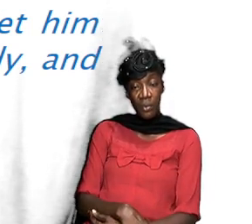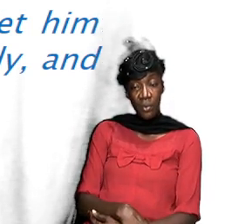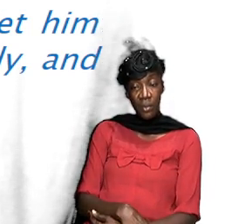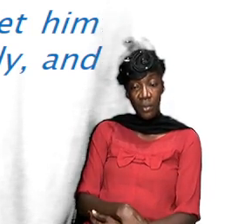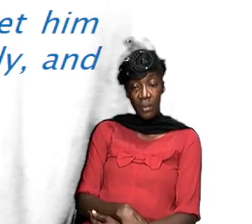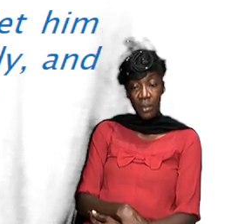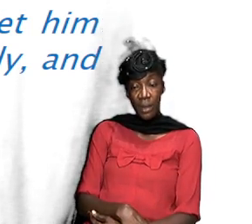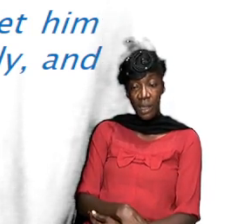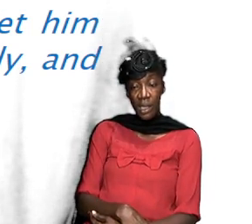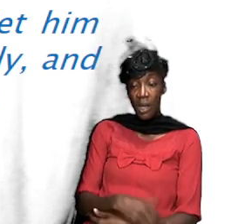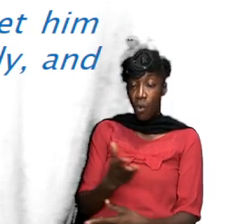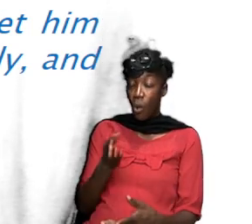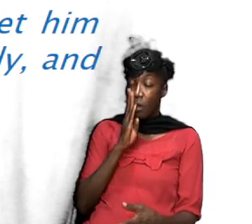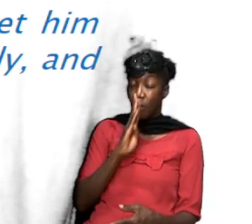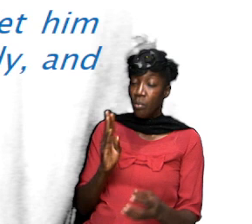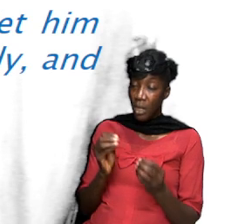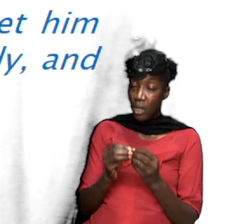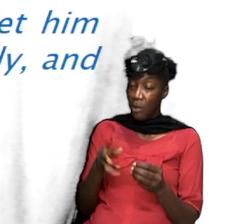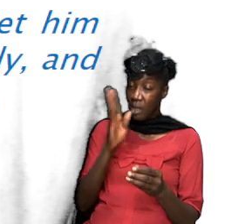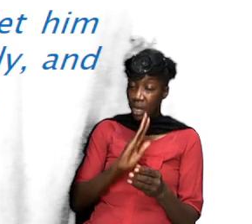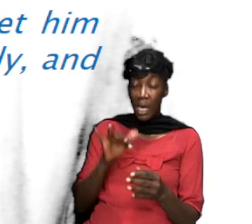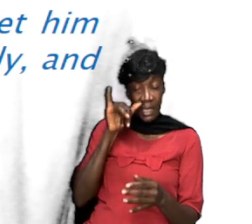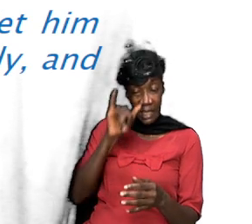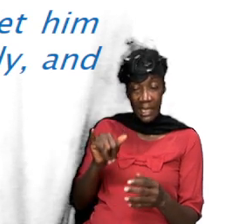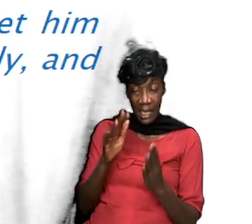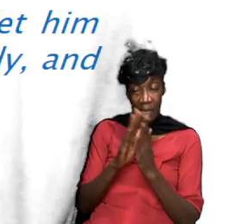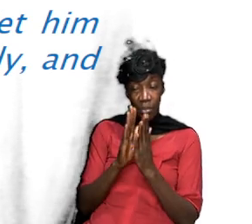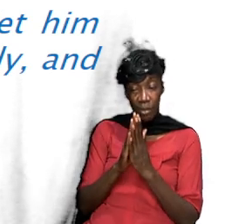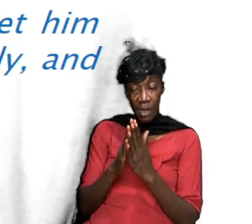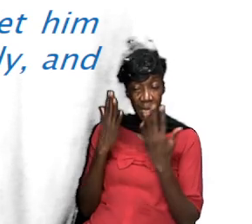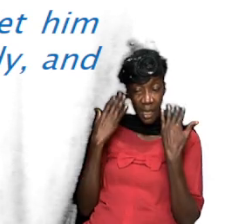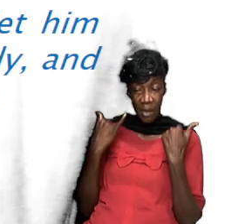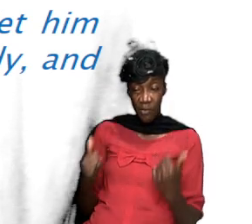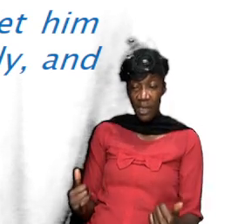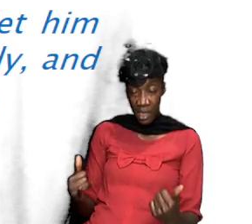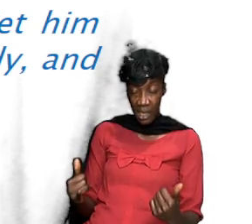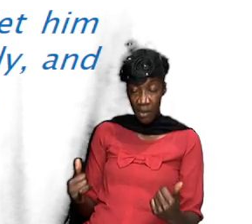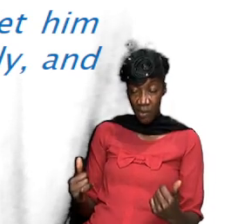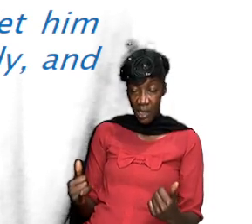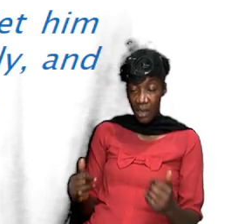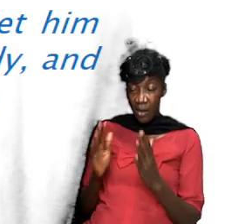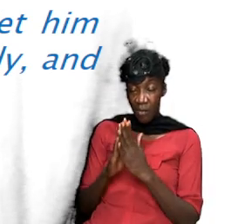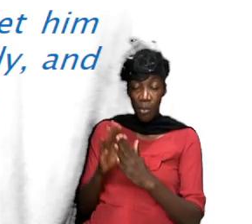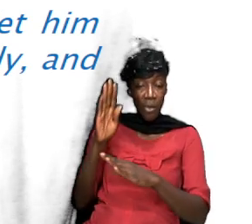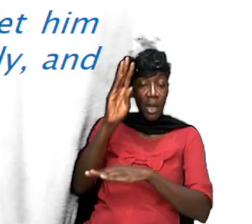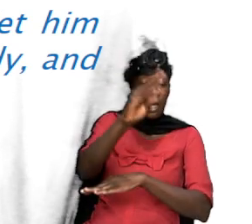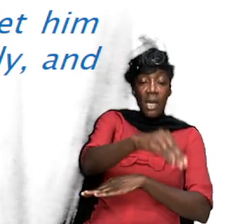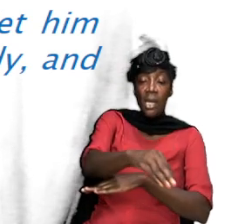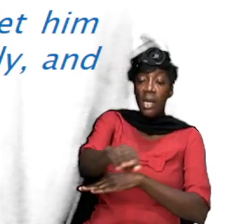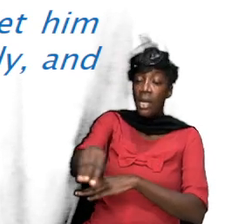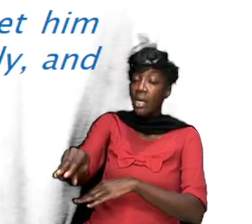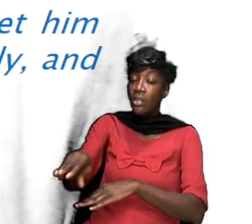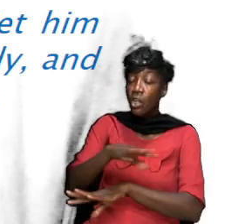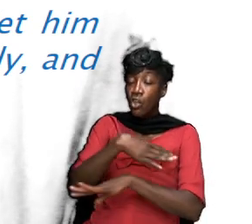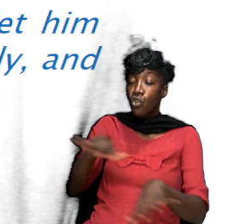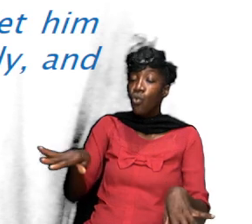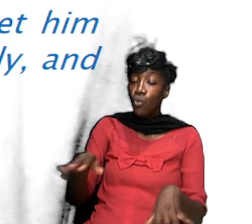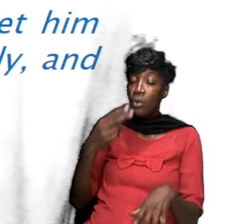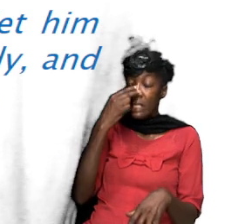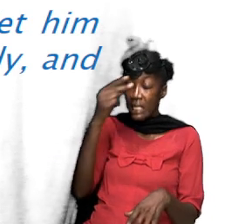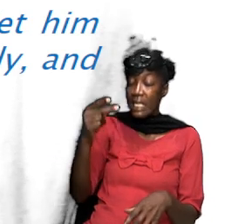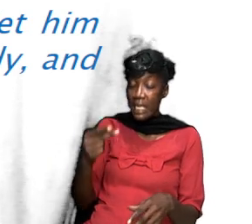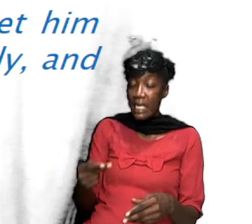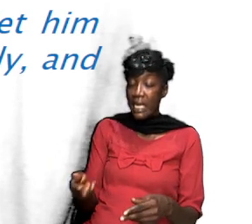be with God. But we still have to pray for healing. If we pray and we lay hands and we still don't see the thing happen like all we want it to